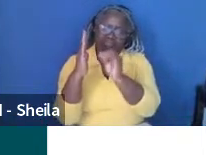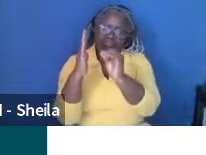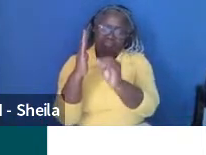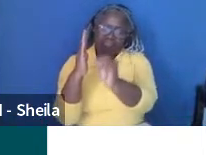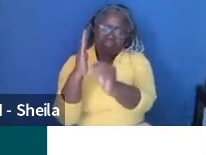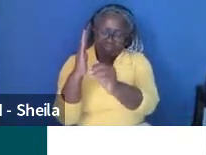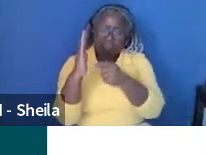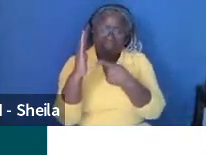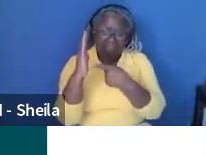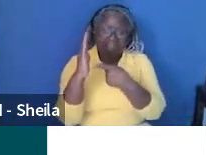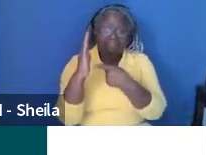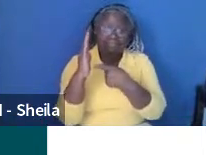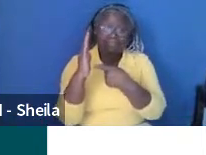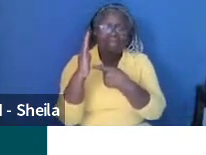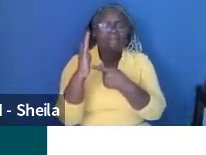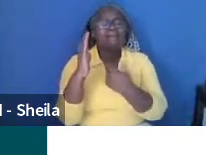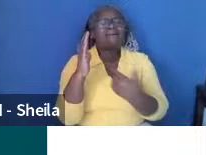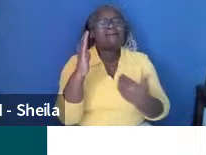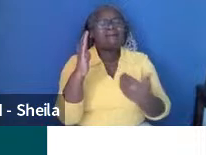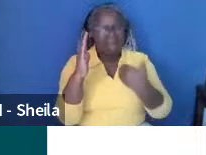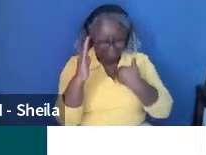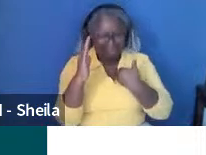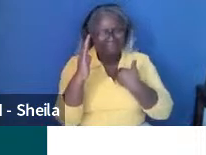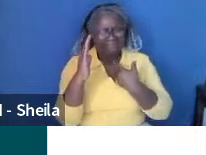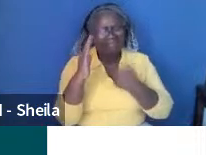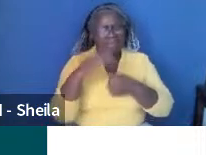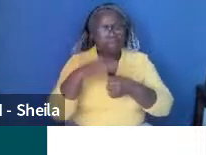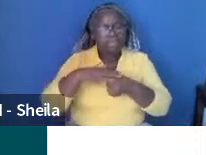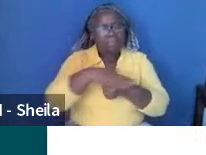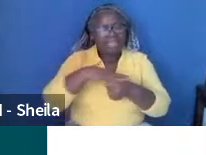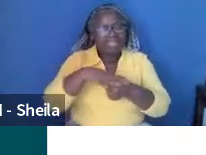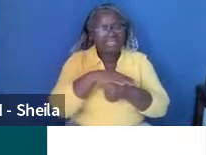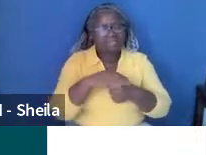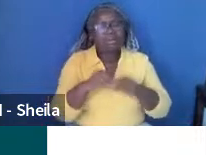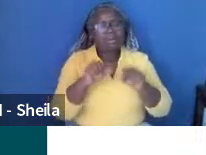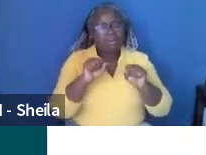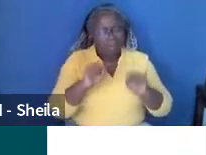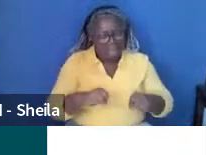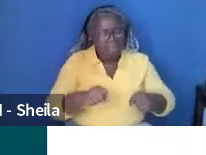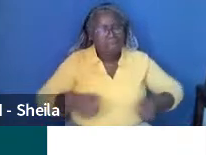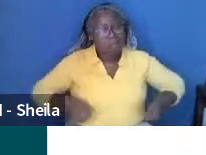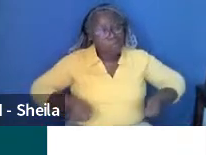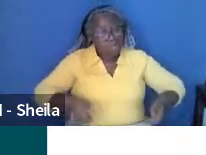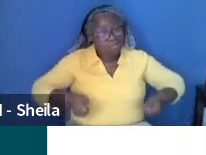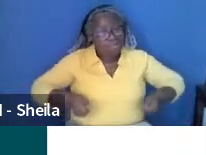path away from the wall and away from the